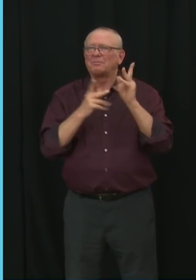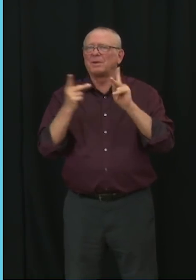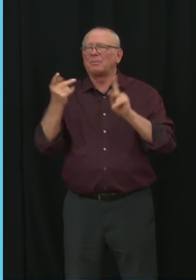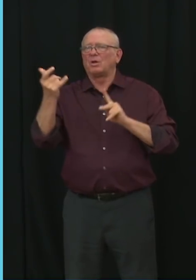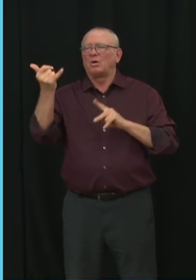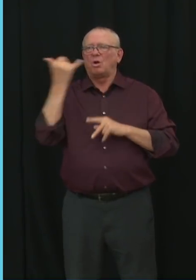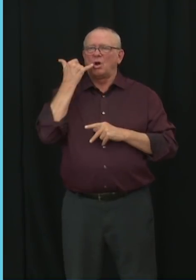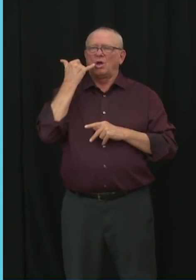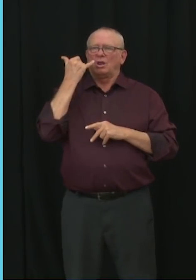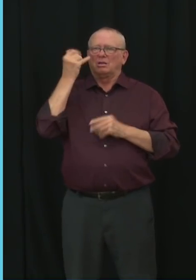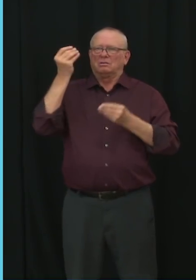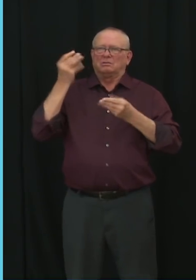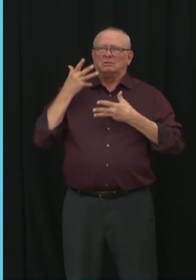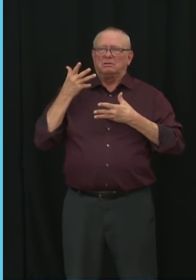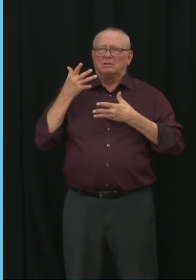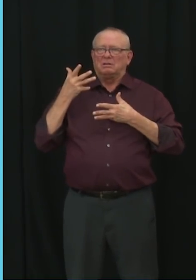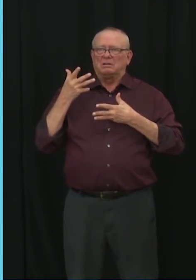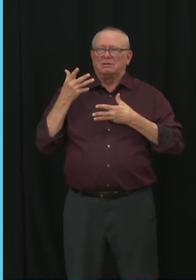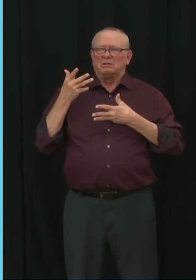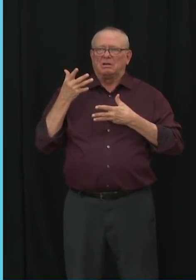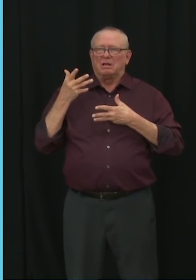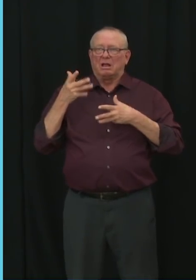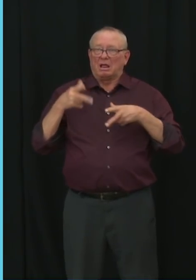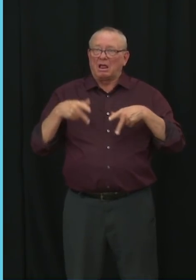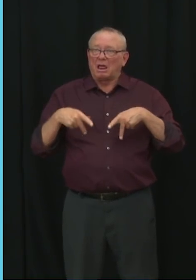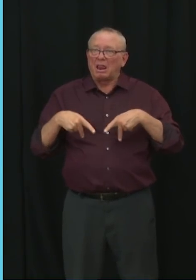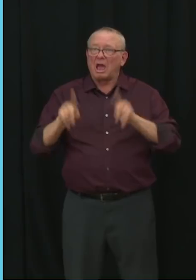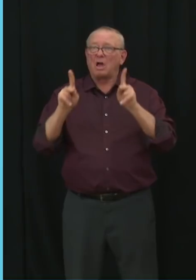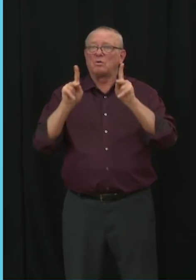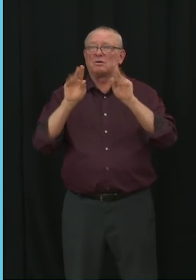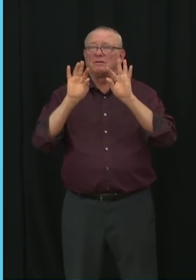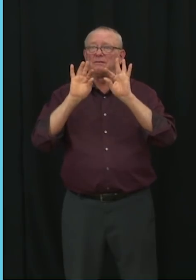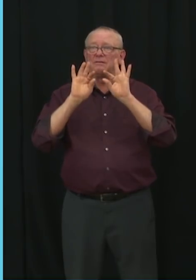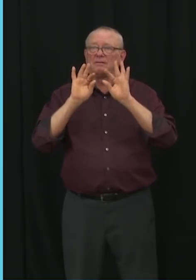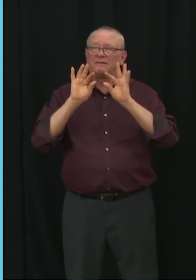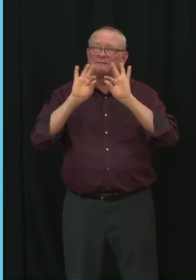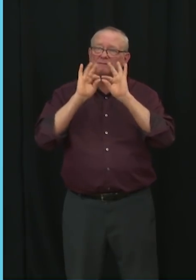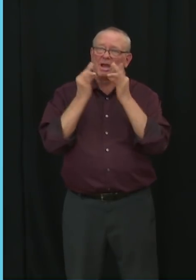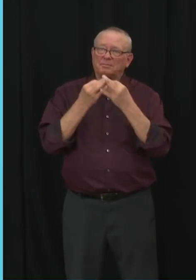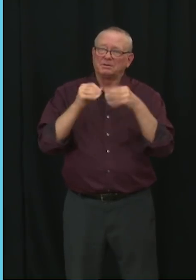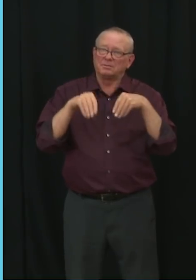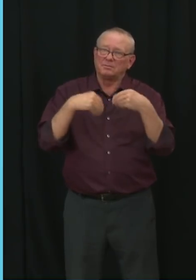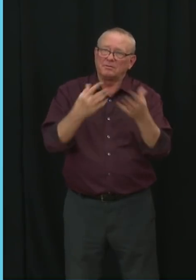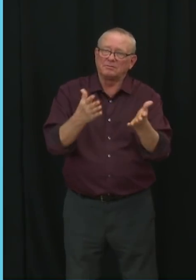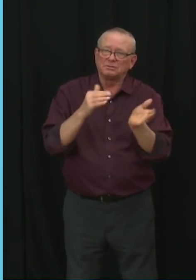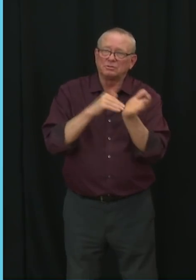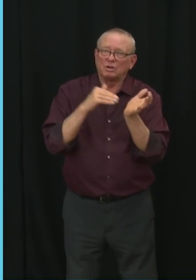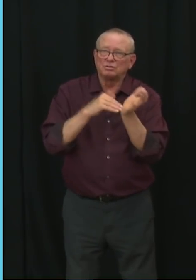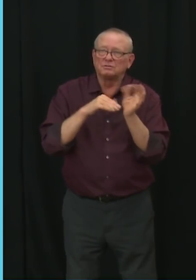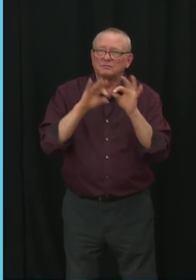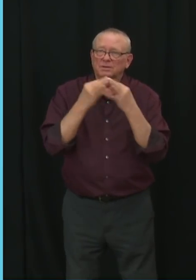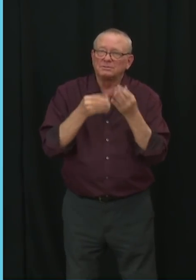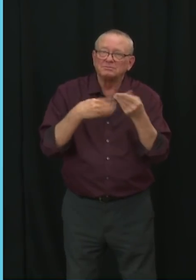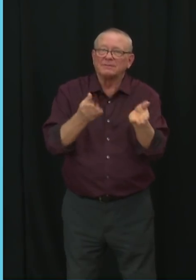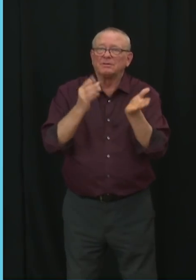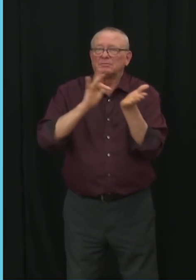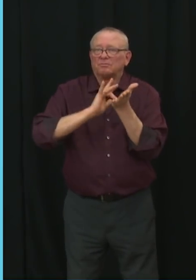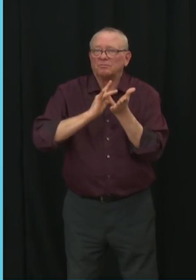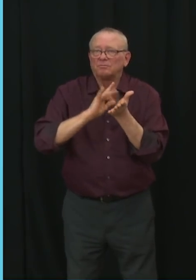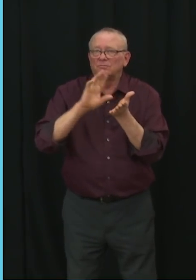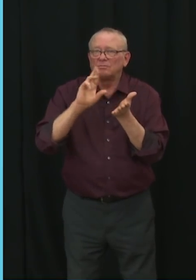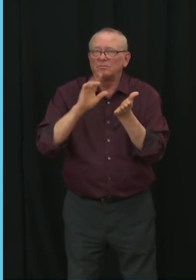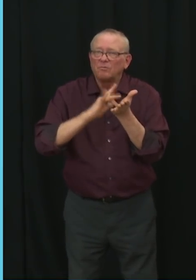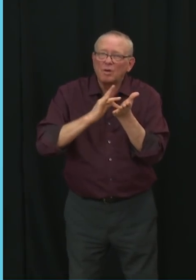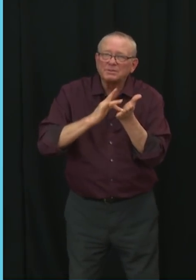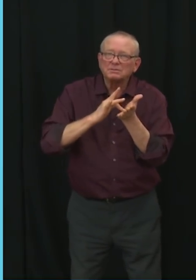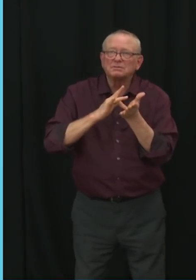allowing family doctor's offices to provide them, more pharmacies, and even places where kids go often, places like hockey rinks, things like that.